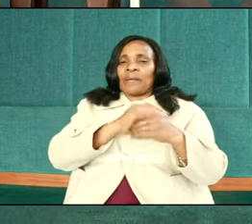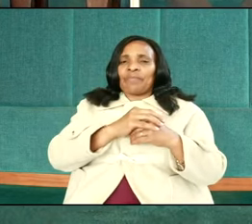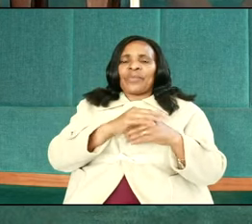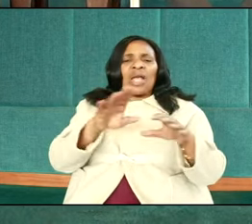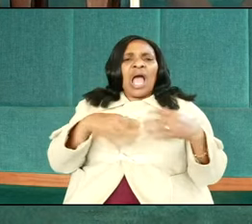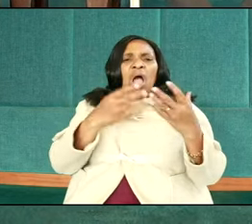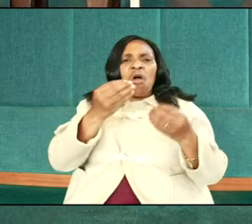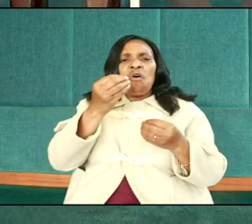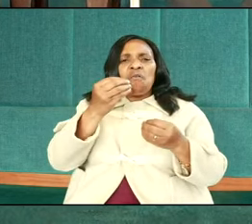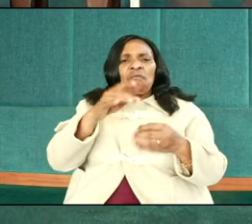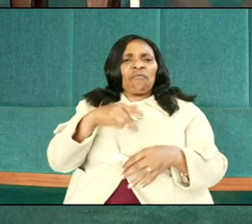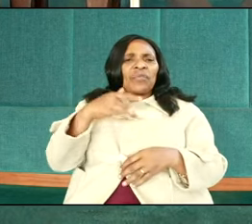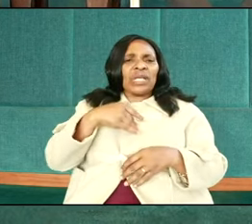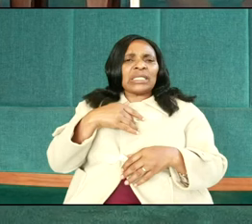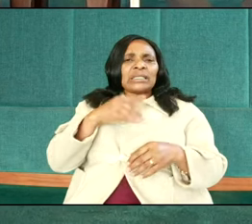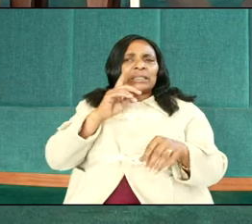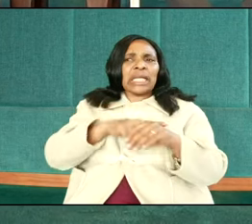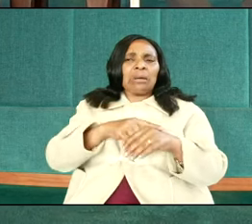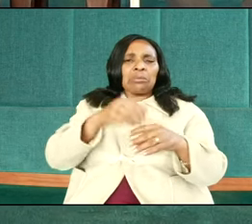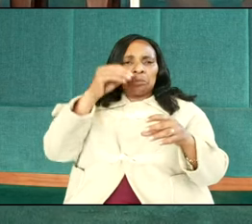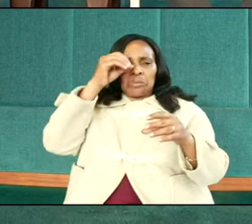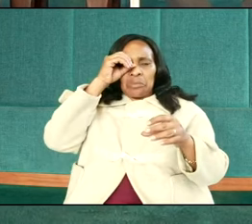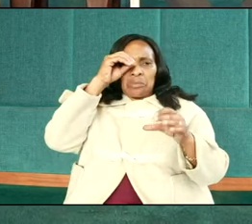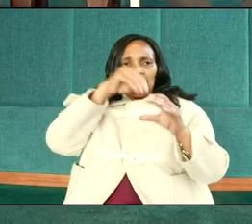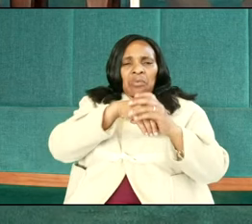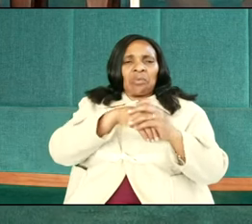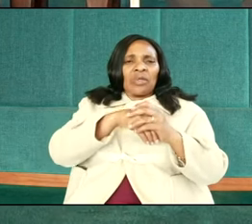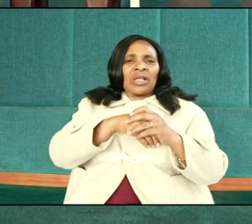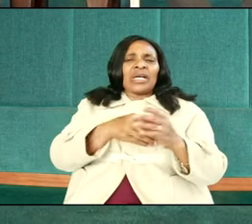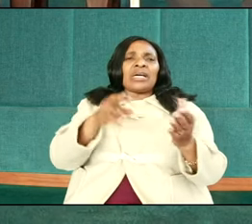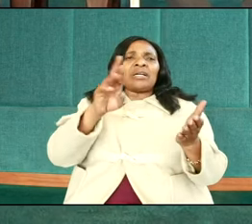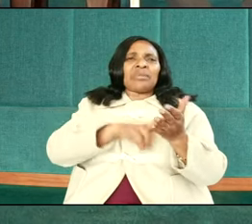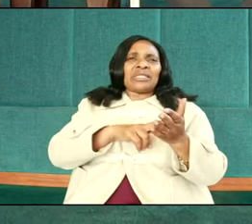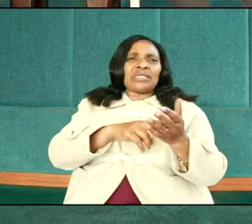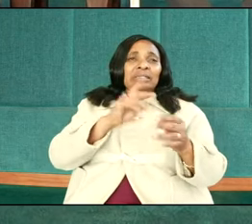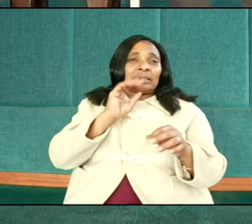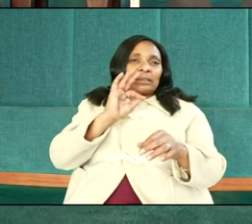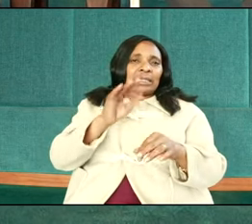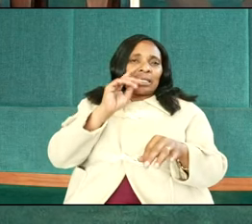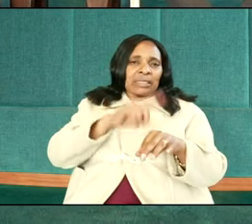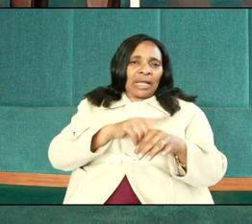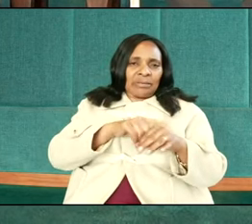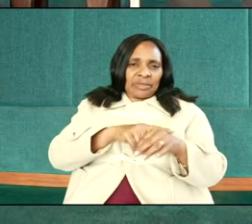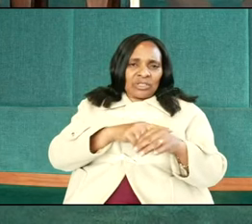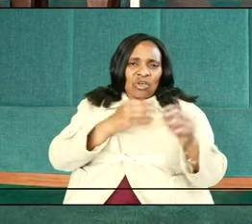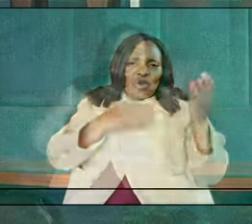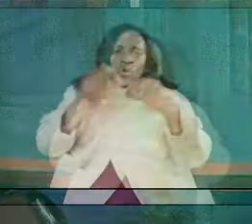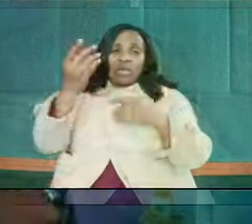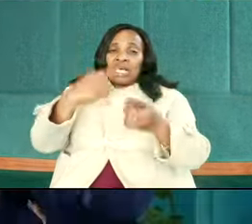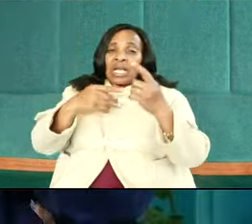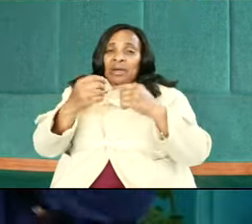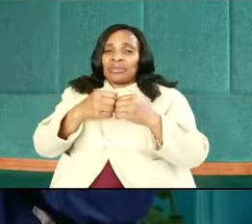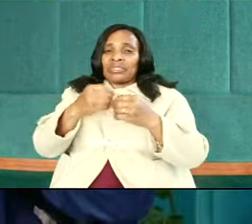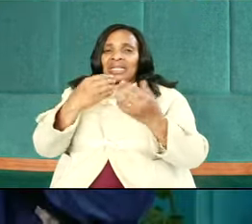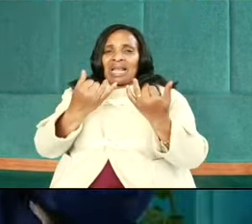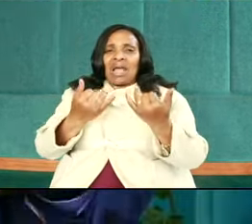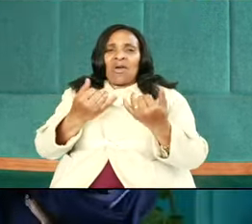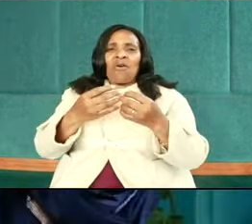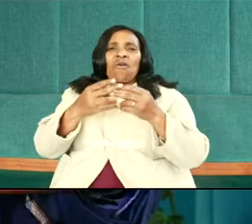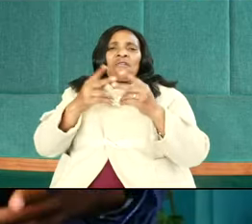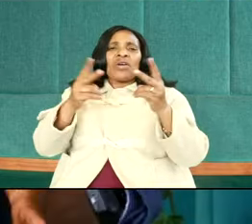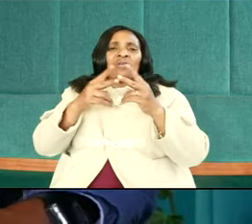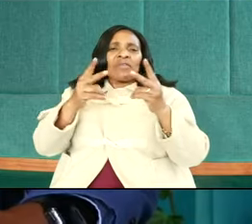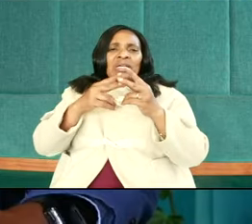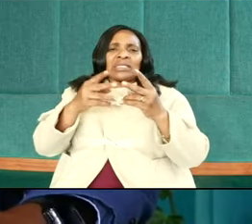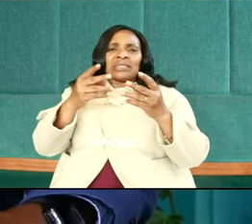how does he feel while he's in the cave? You know, he repeats it almost 3 times. He says, you know, God comes to him and he says, I've been very